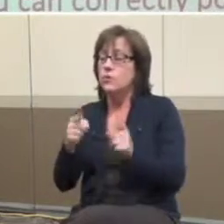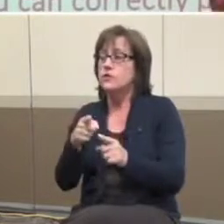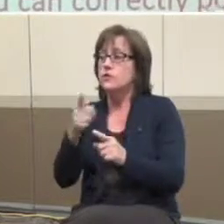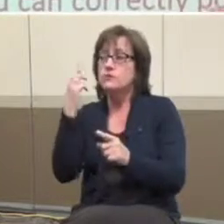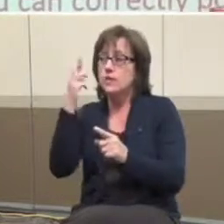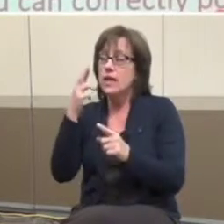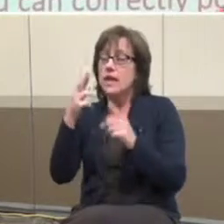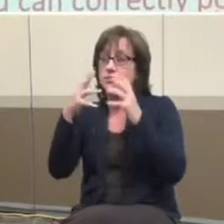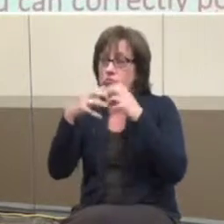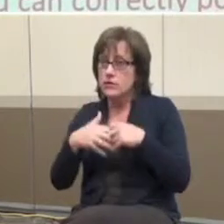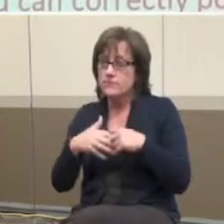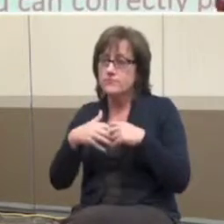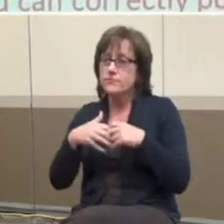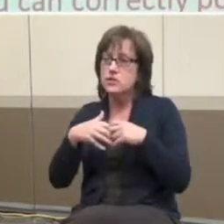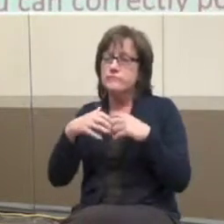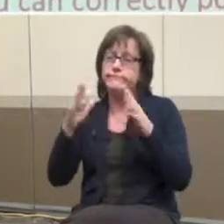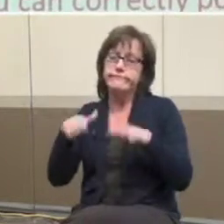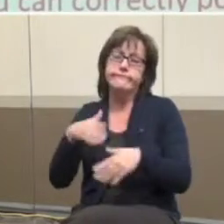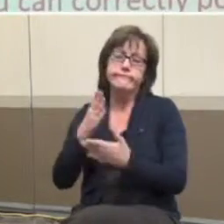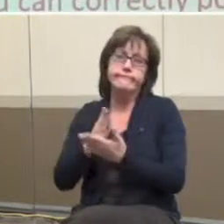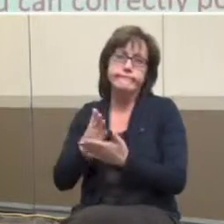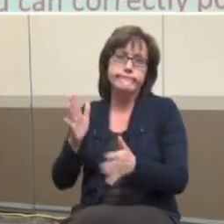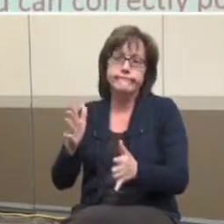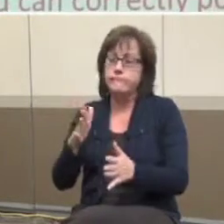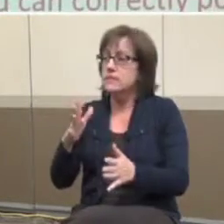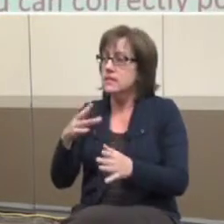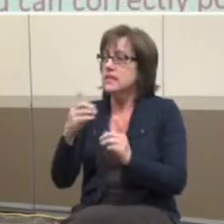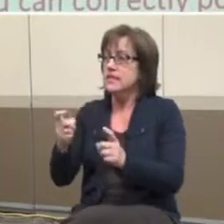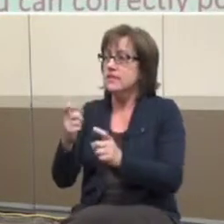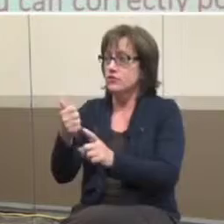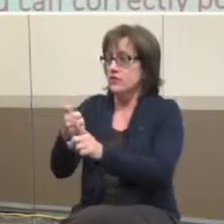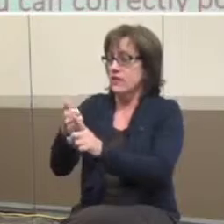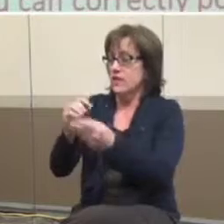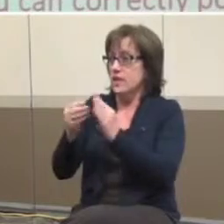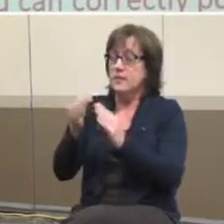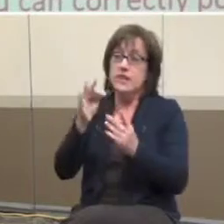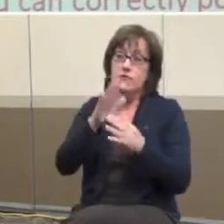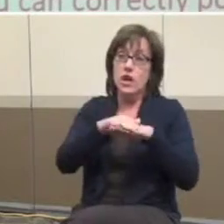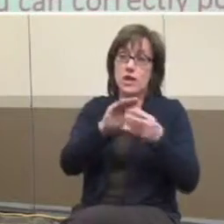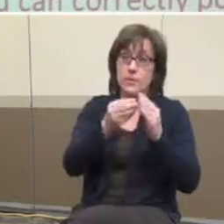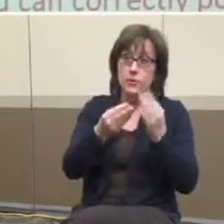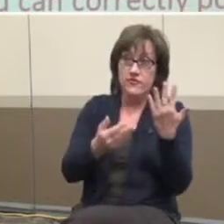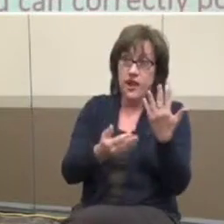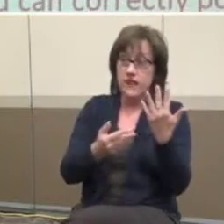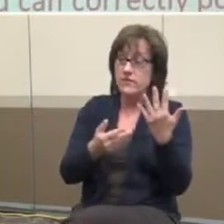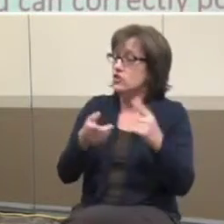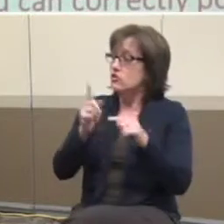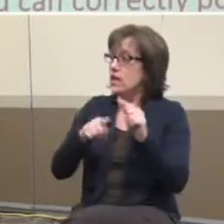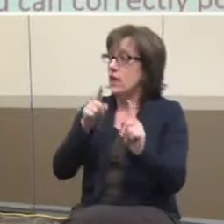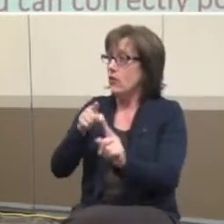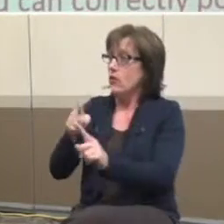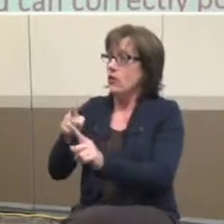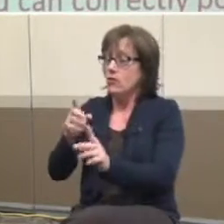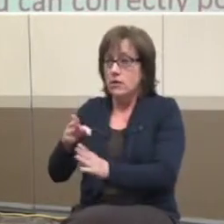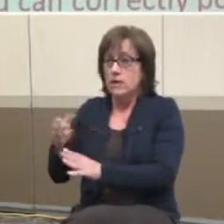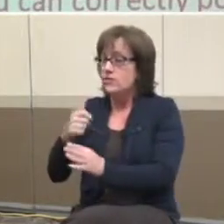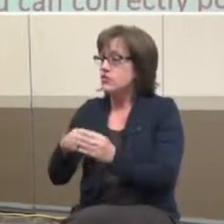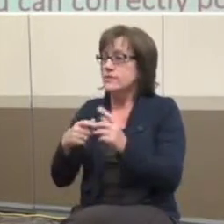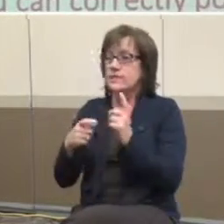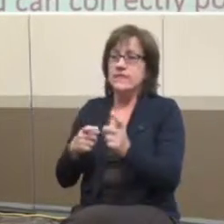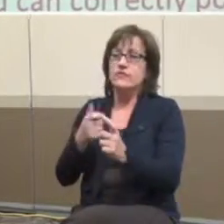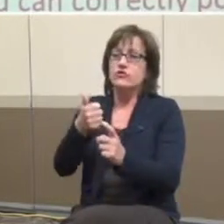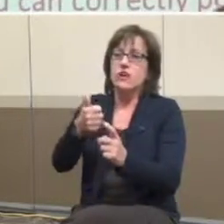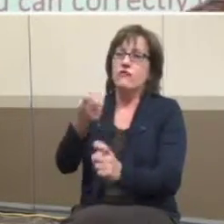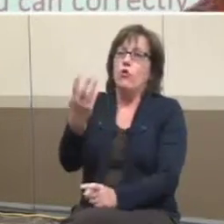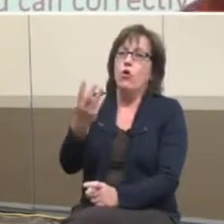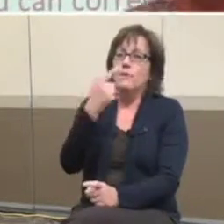you break down, just give yourself a number. I'll tell you each number beforehand. So like if we're on number 5 and you can't point in order anymore, just give yourself the 4 because you got the